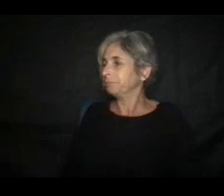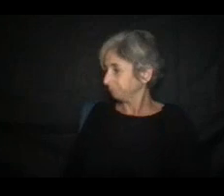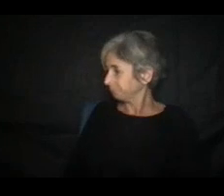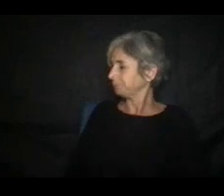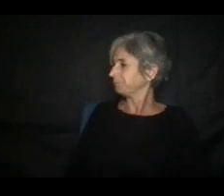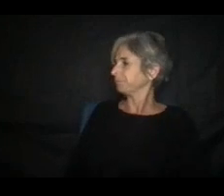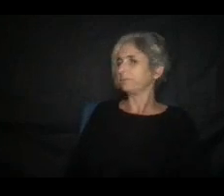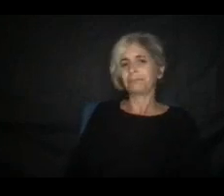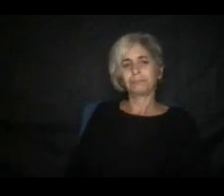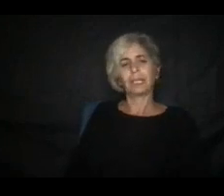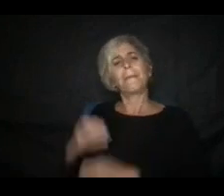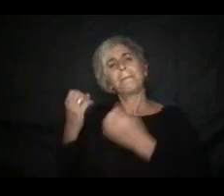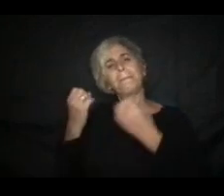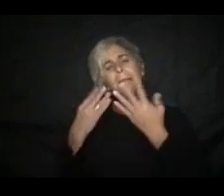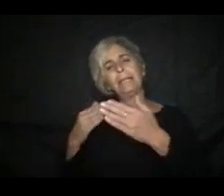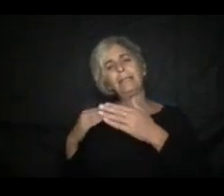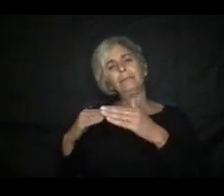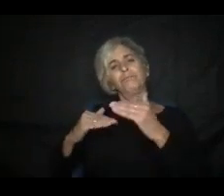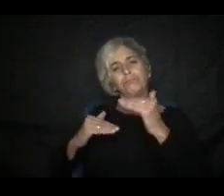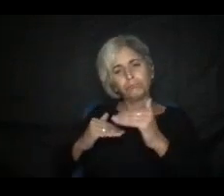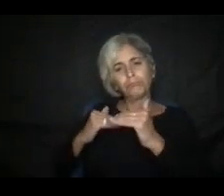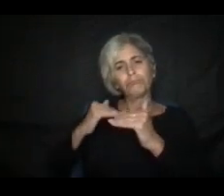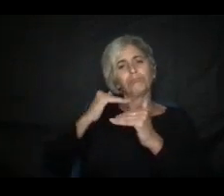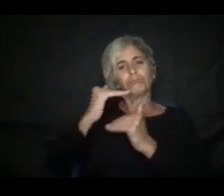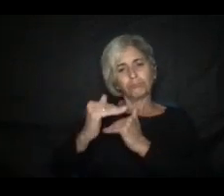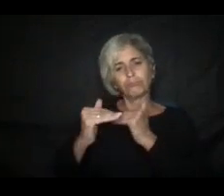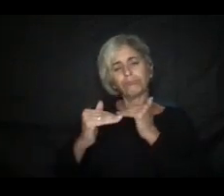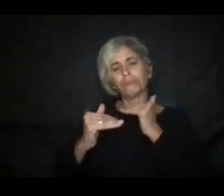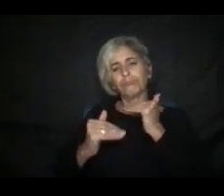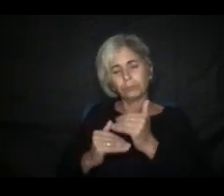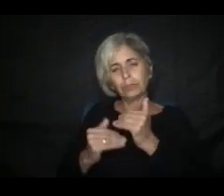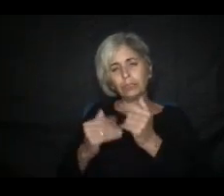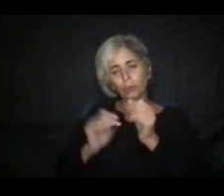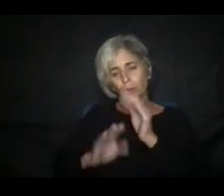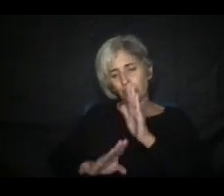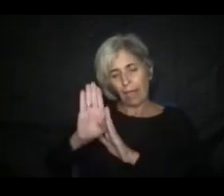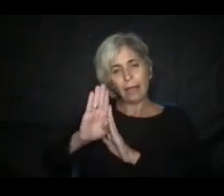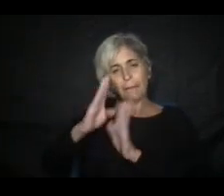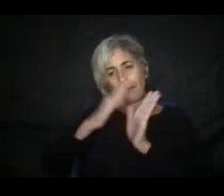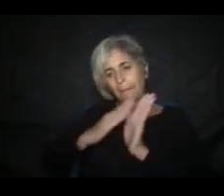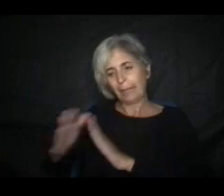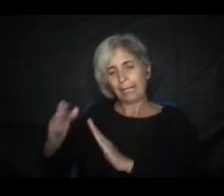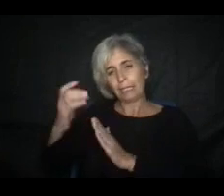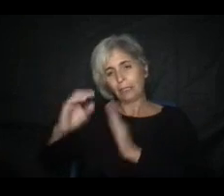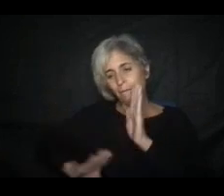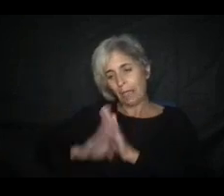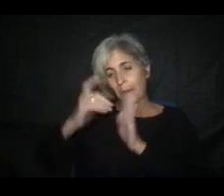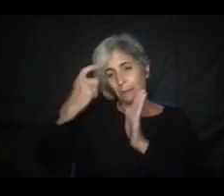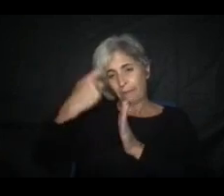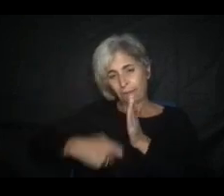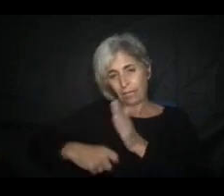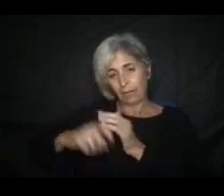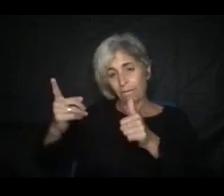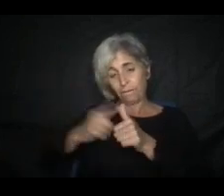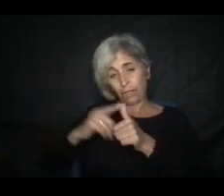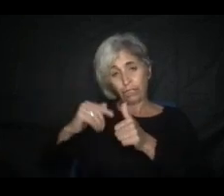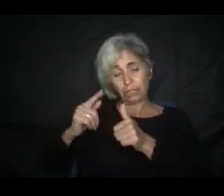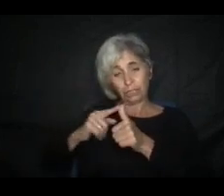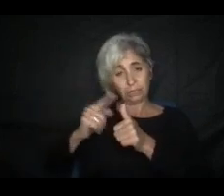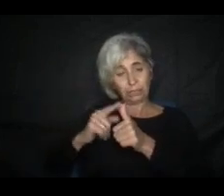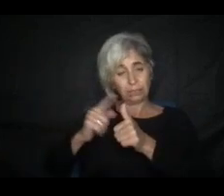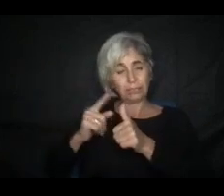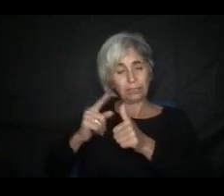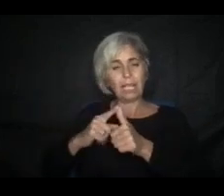And so there are multiple steps actually to develop a mobility plan and mobility fee itself. One is a step that the city had